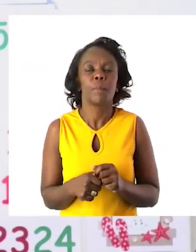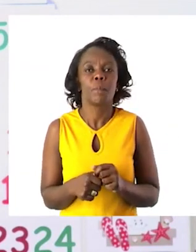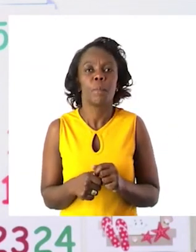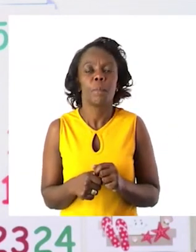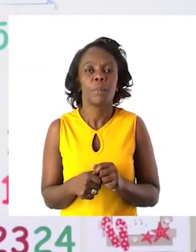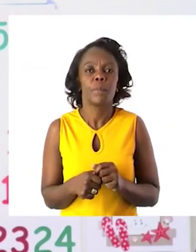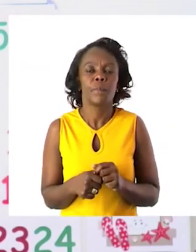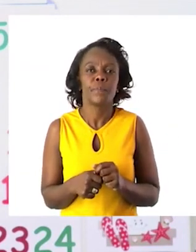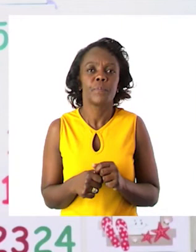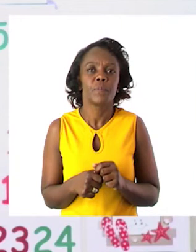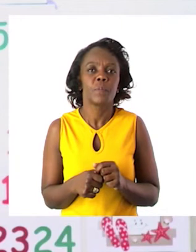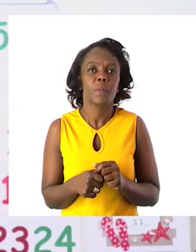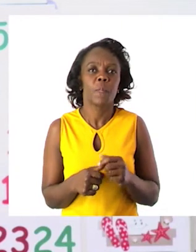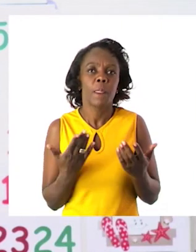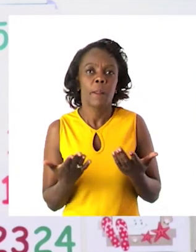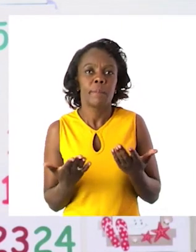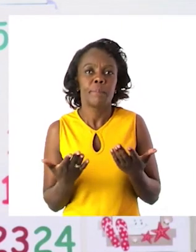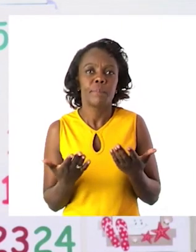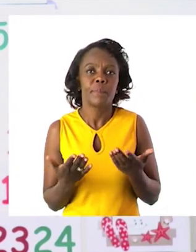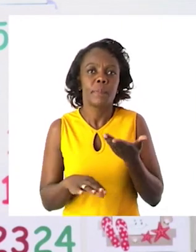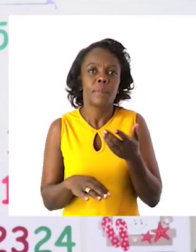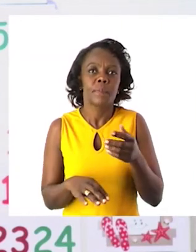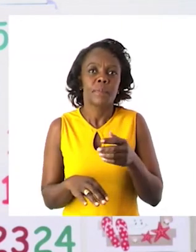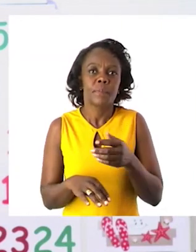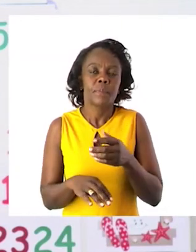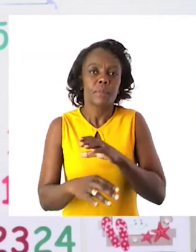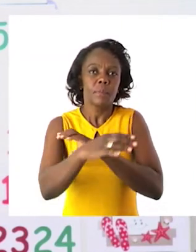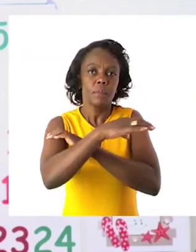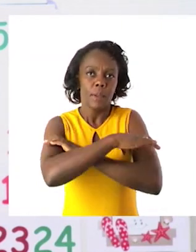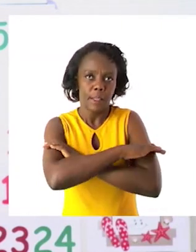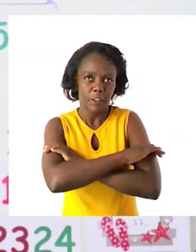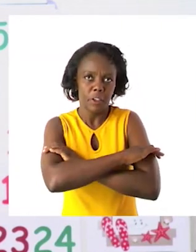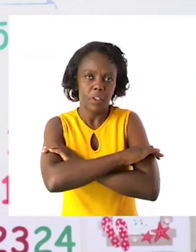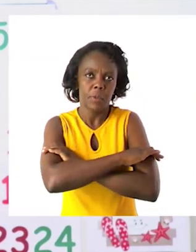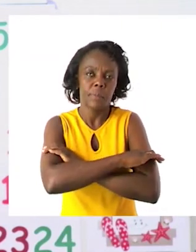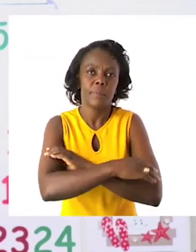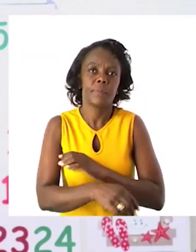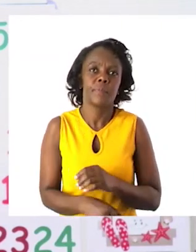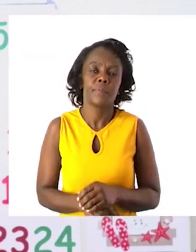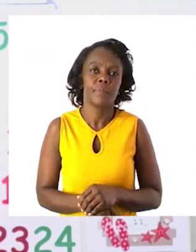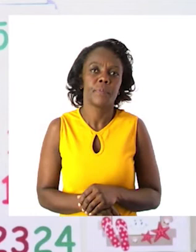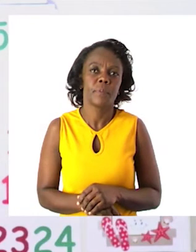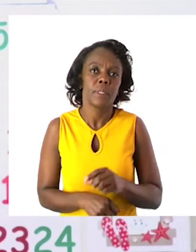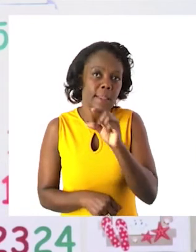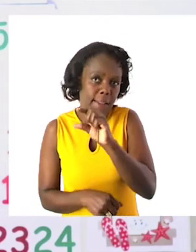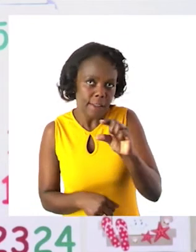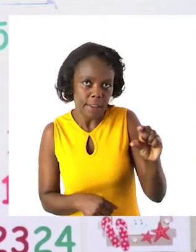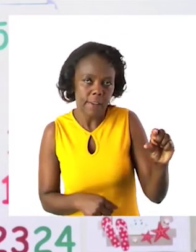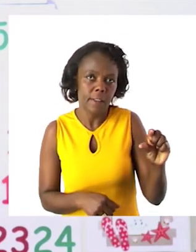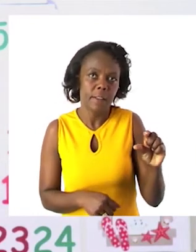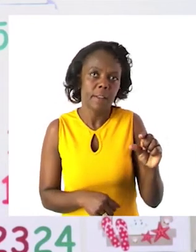sharp teeth. Maybe I want to say a shirt. I put it in my sentence.